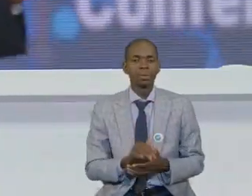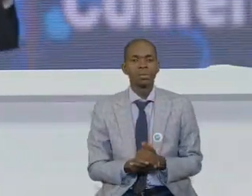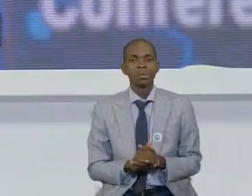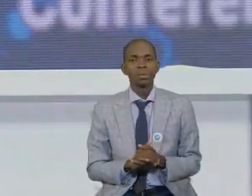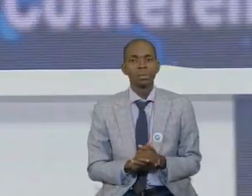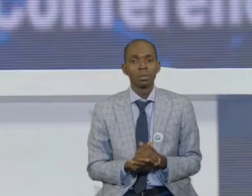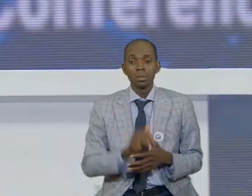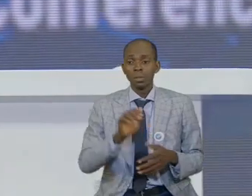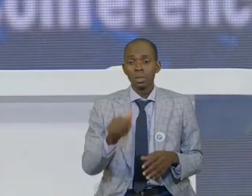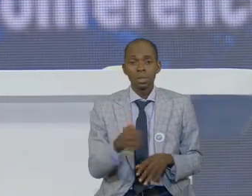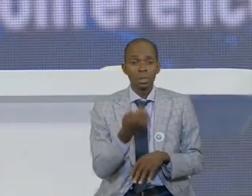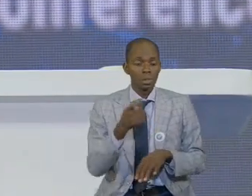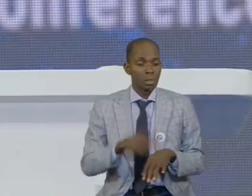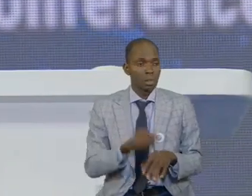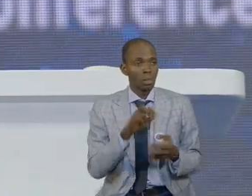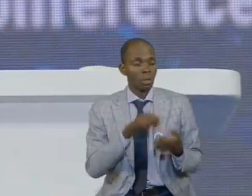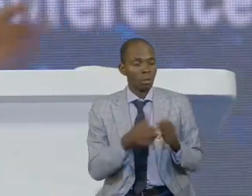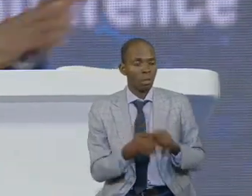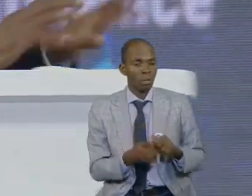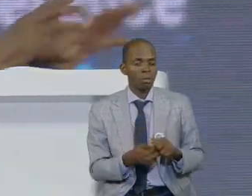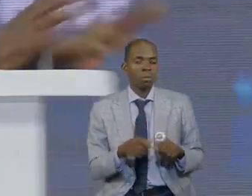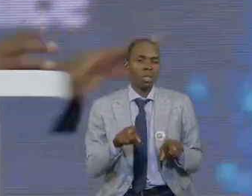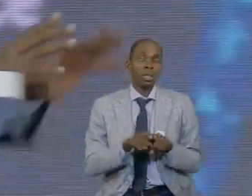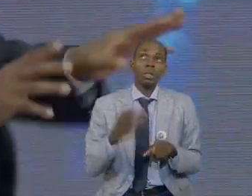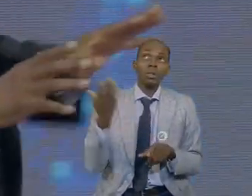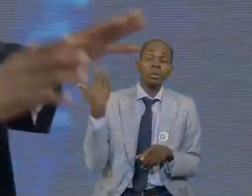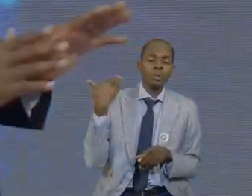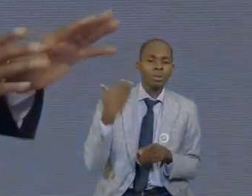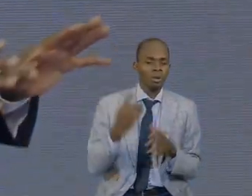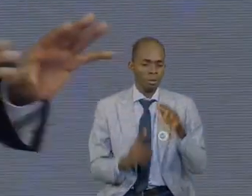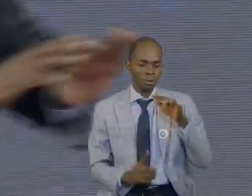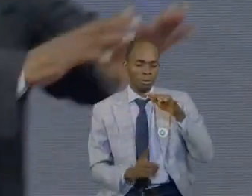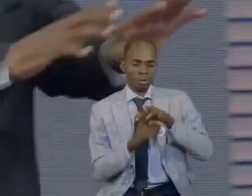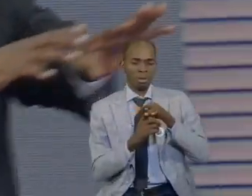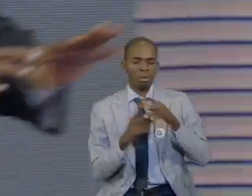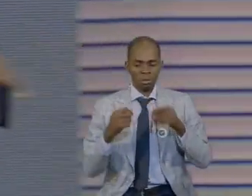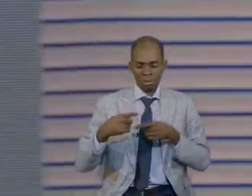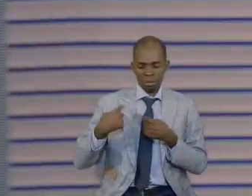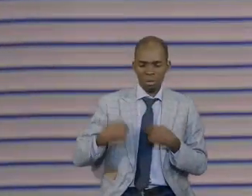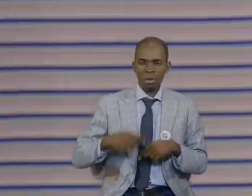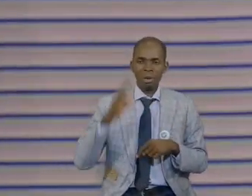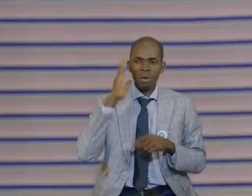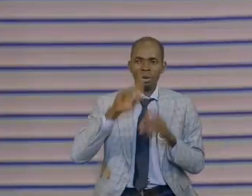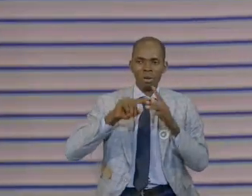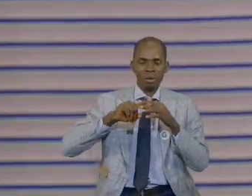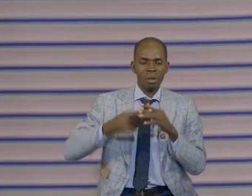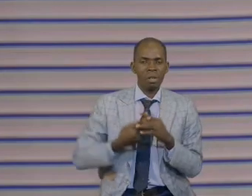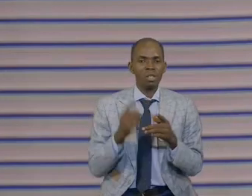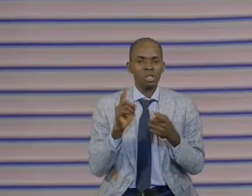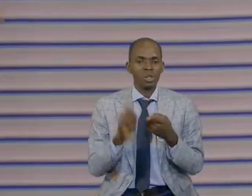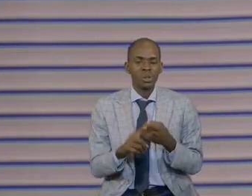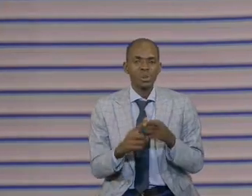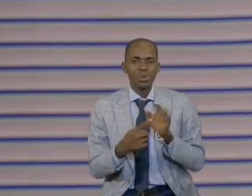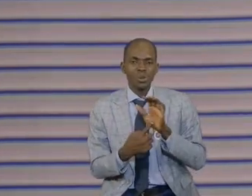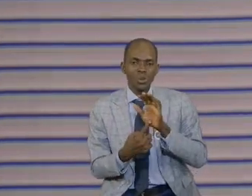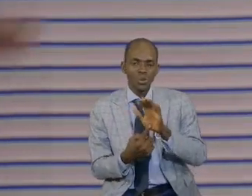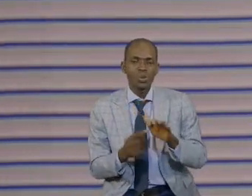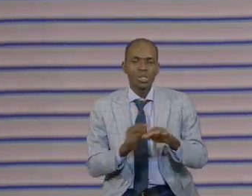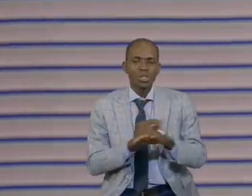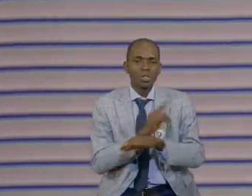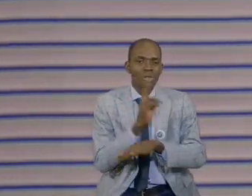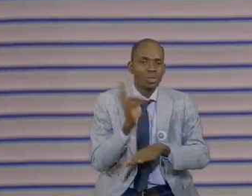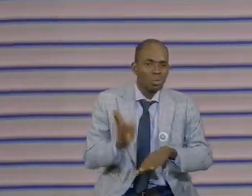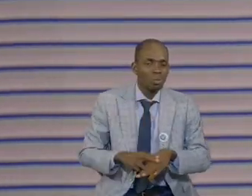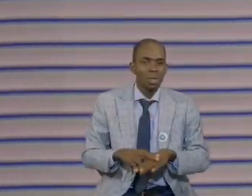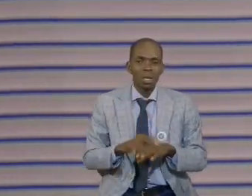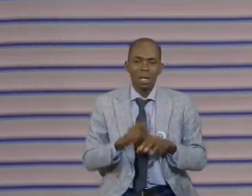Anytime a problem like in the past showed up, the heart will begin the usual reaction response